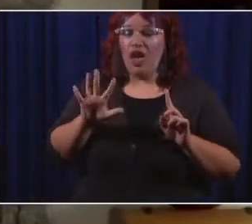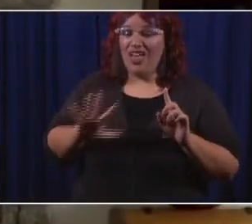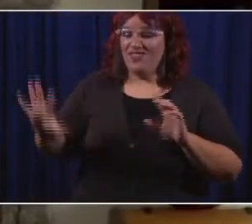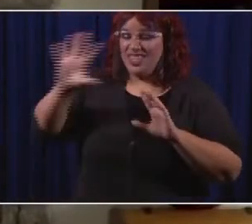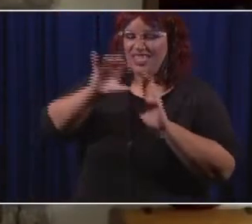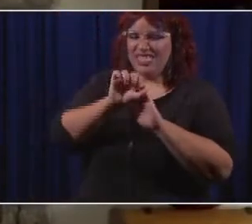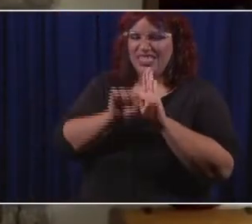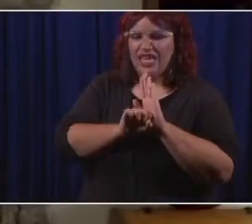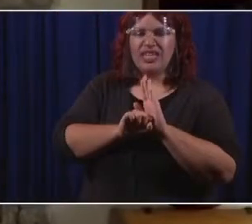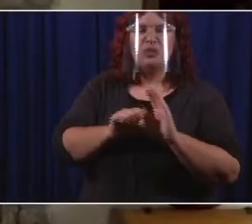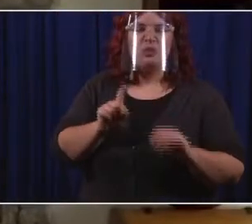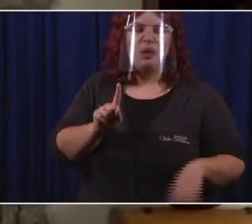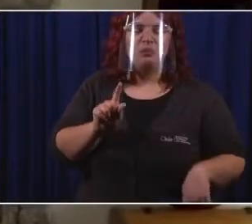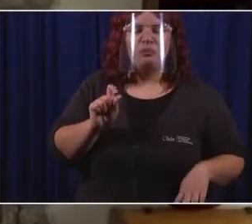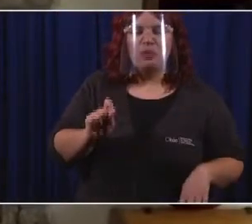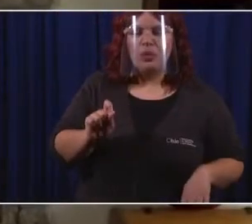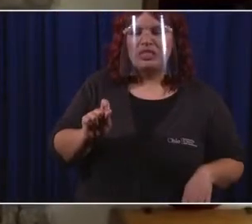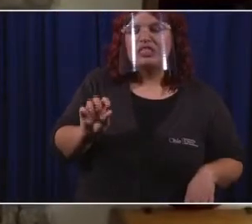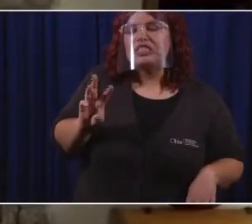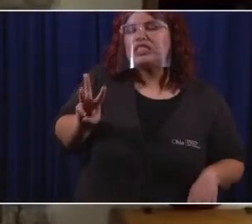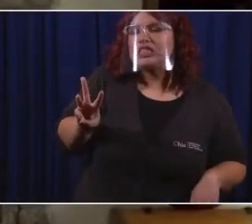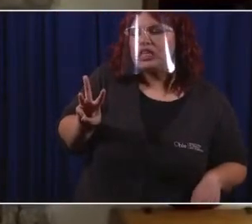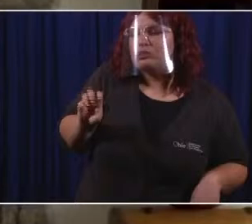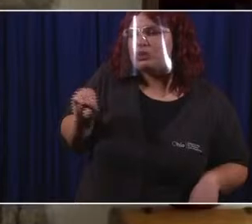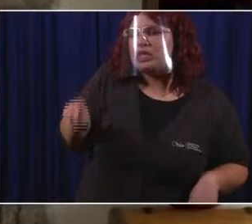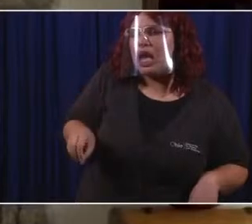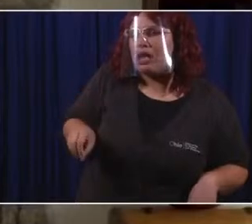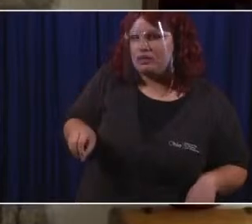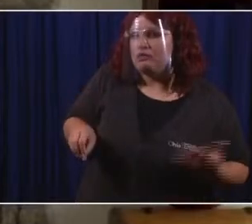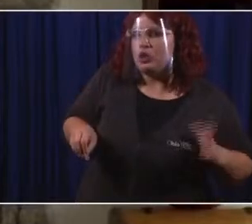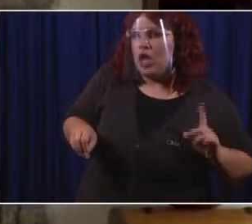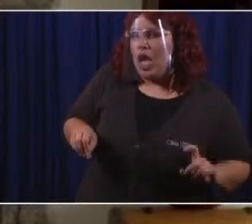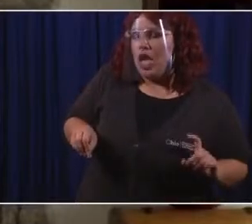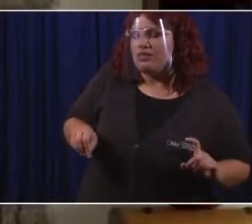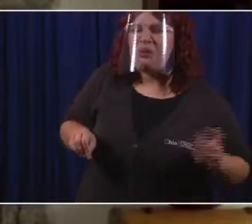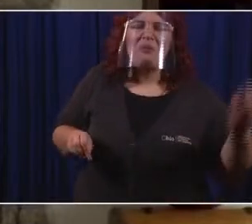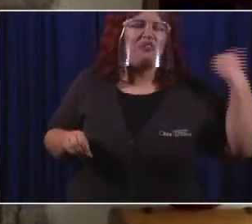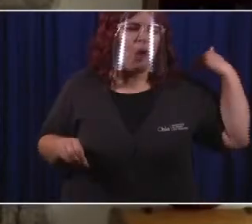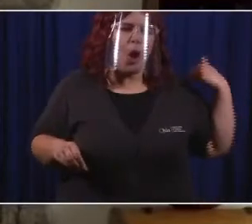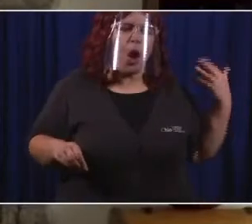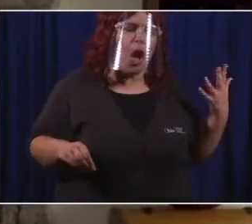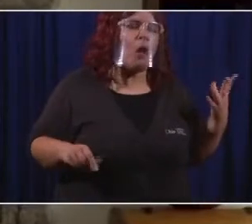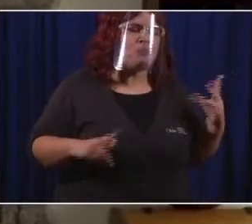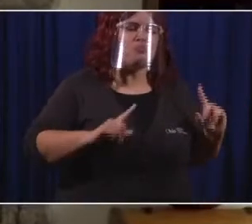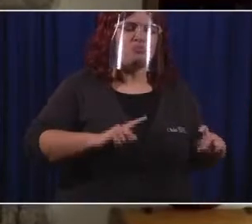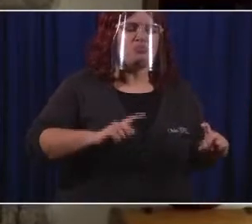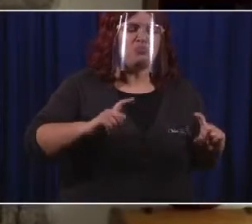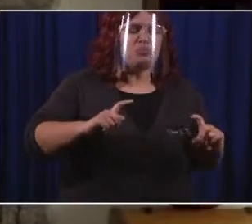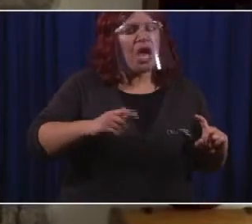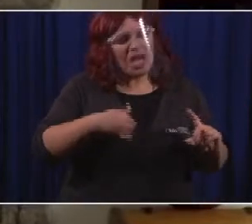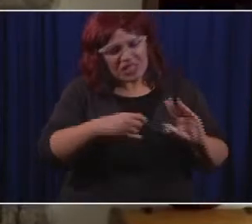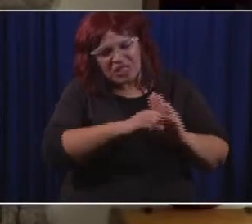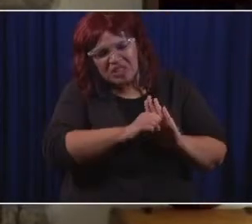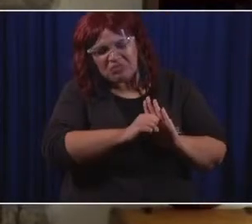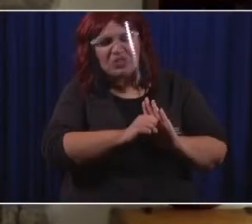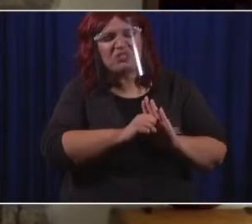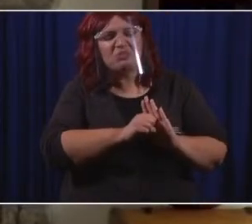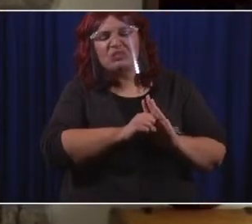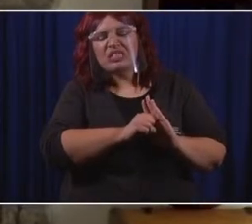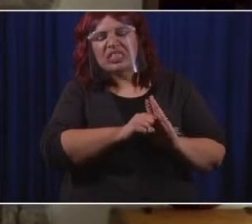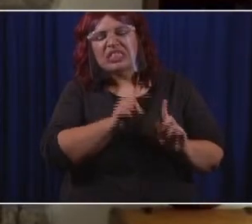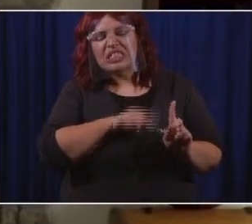positive. Granted, we know that to be much higher. Not everybody got tested early on that had symptoms and probably had it.